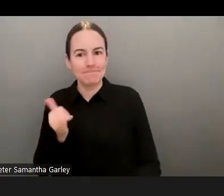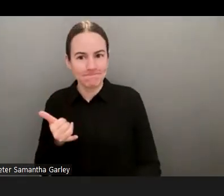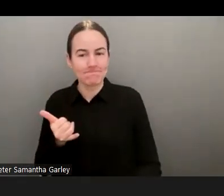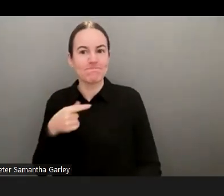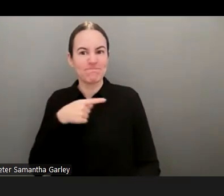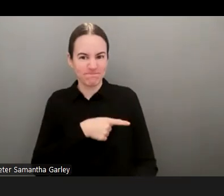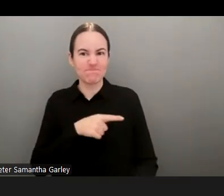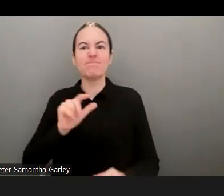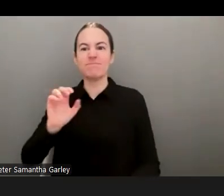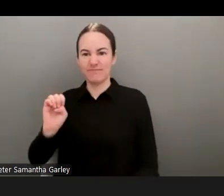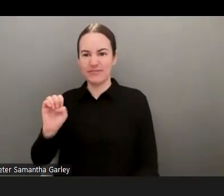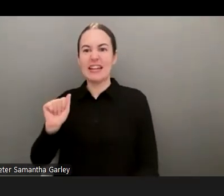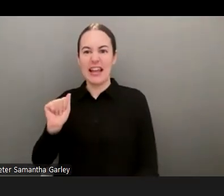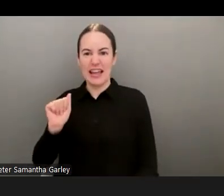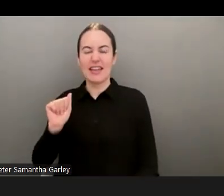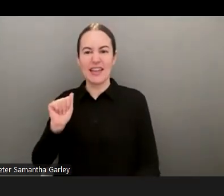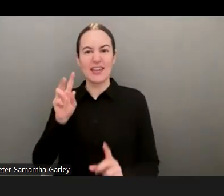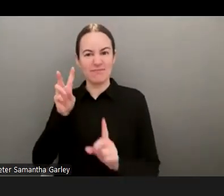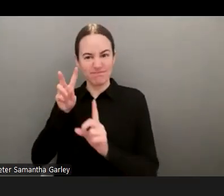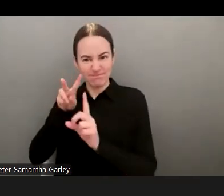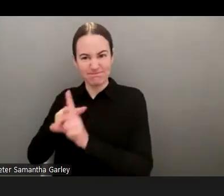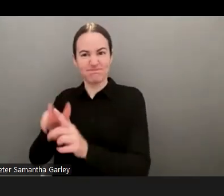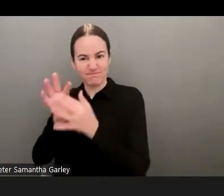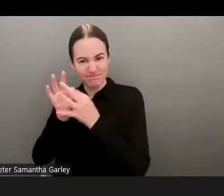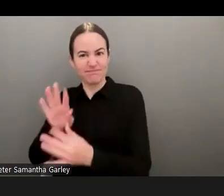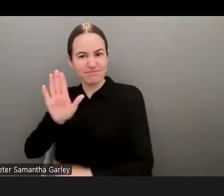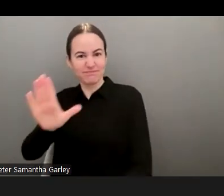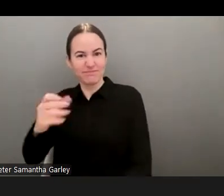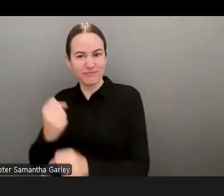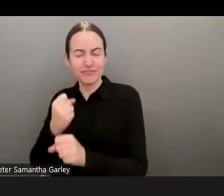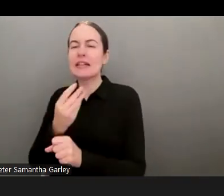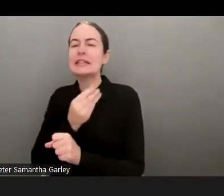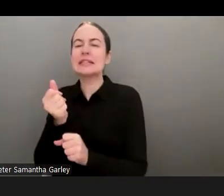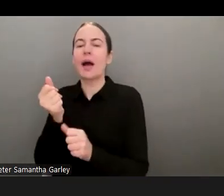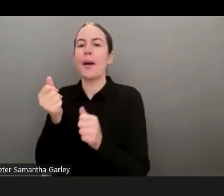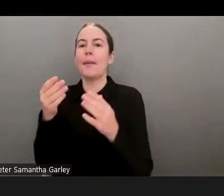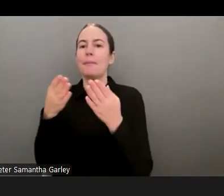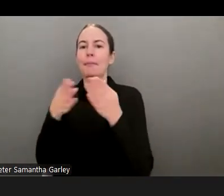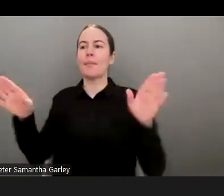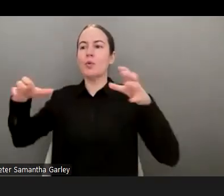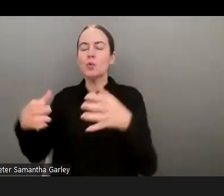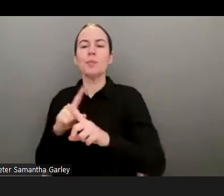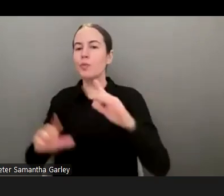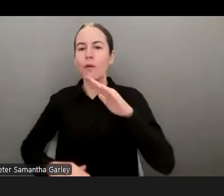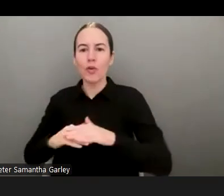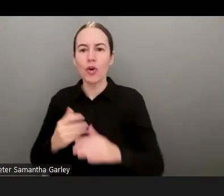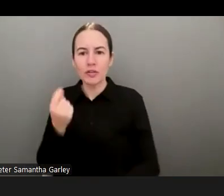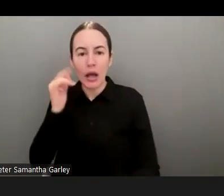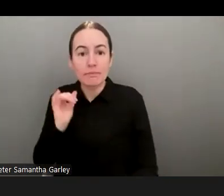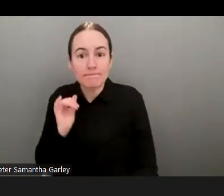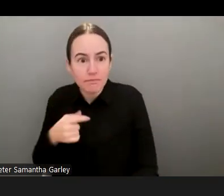this public sector bodies which are not always, they haven't always, for instance, understood that they are part of